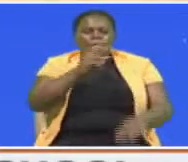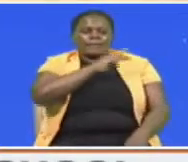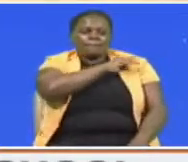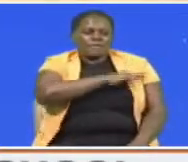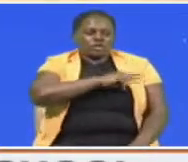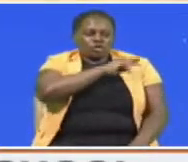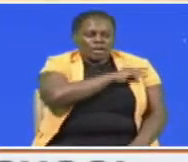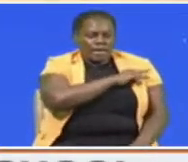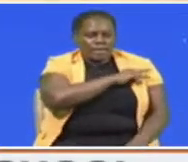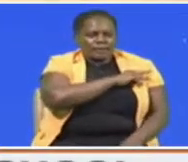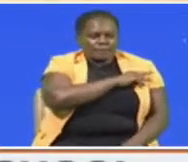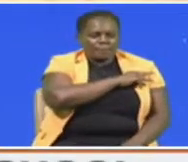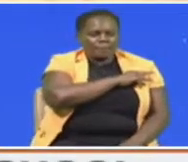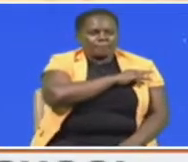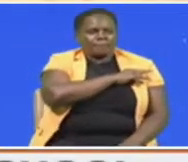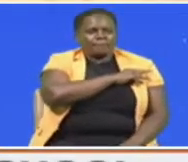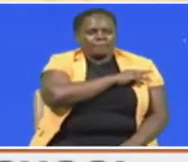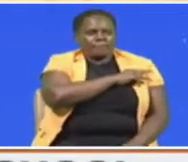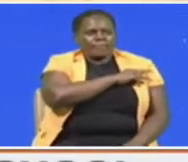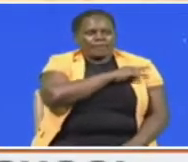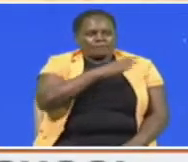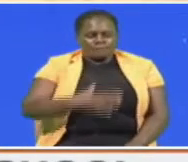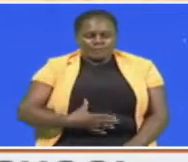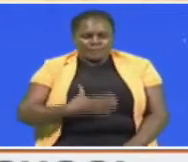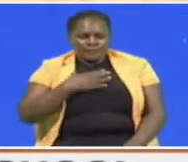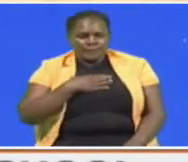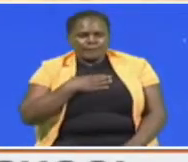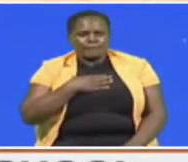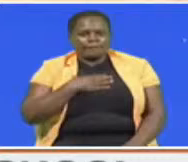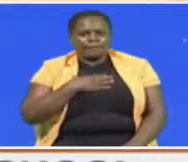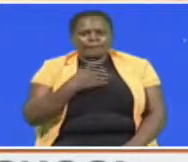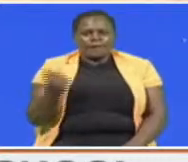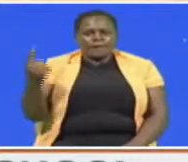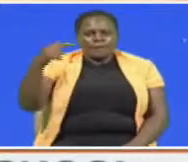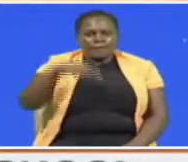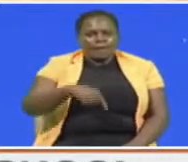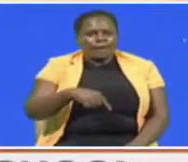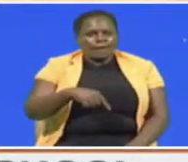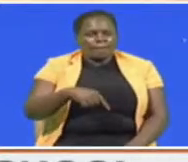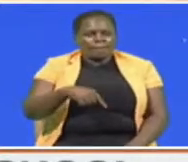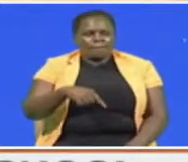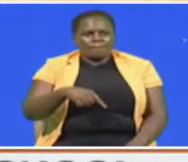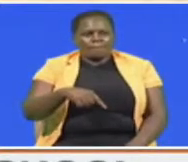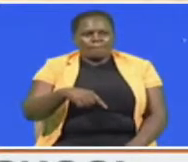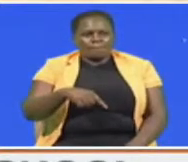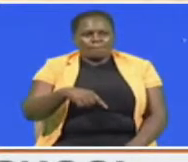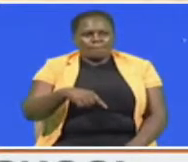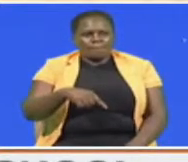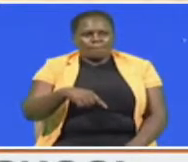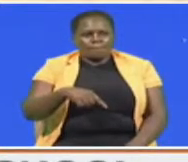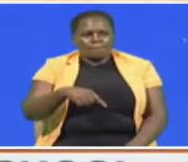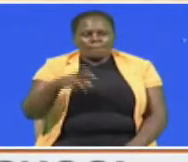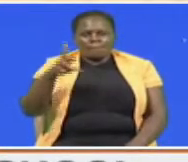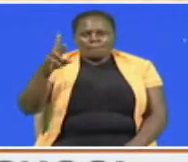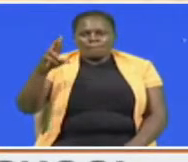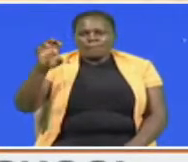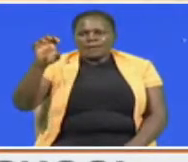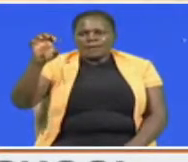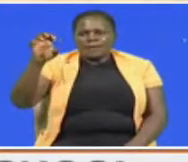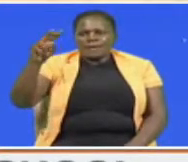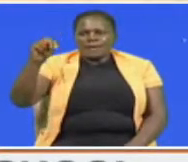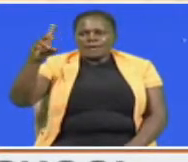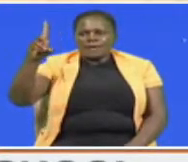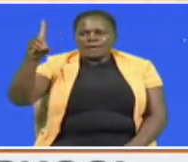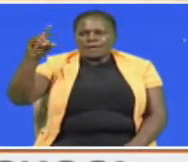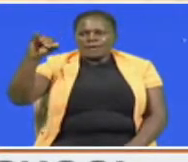missionary who was linguistic, who have come here and wrote down all the alphabets of Rendile. The intention